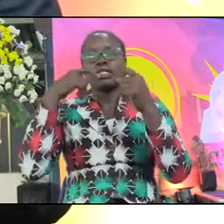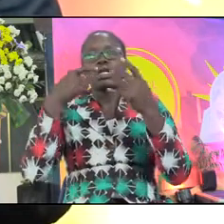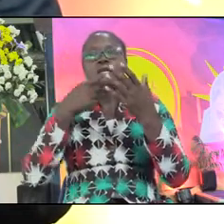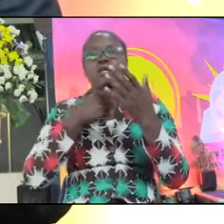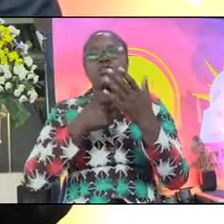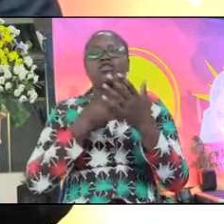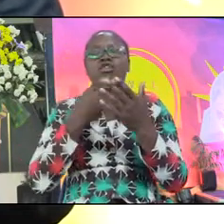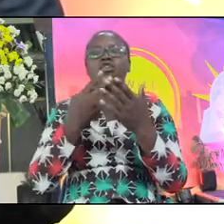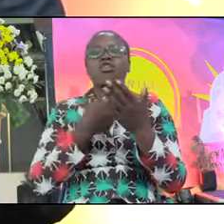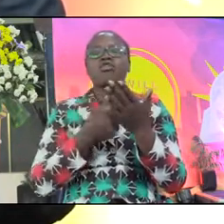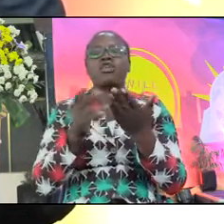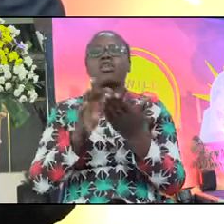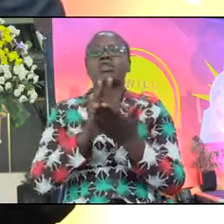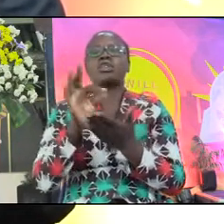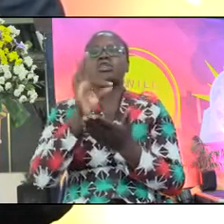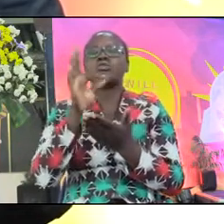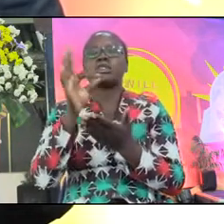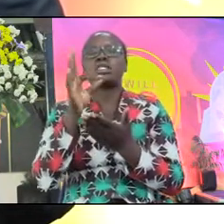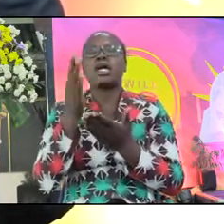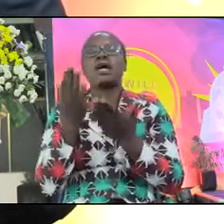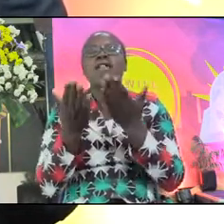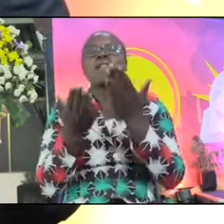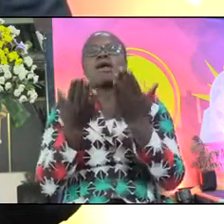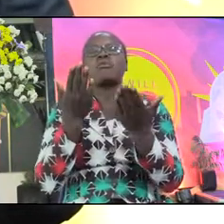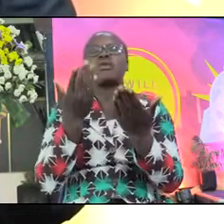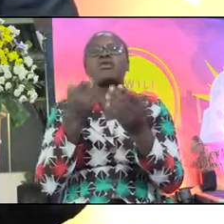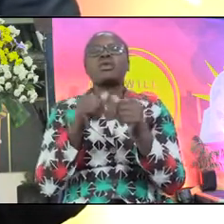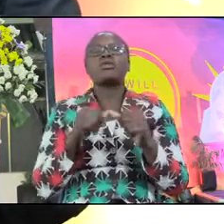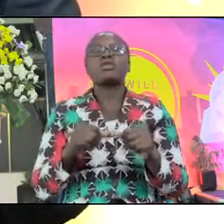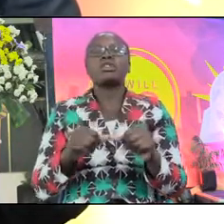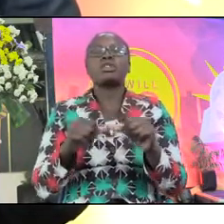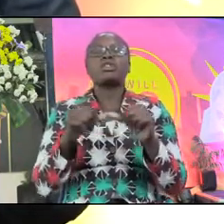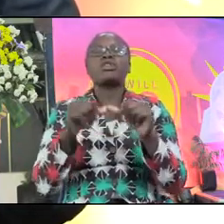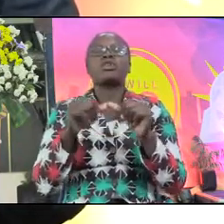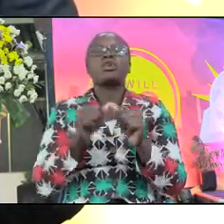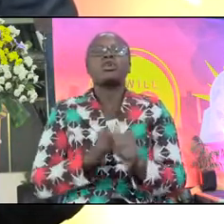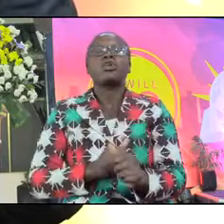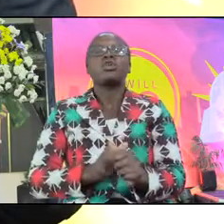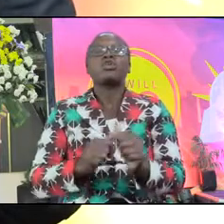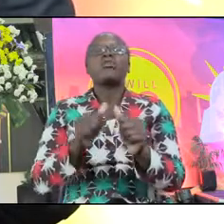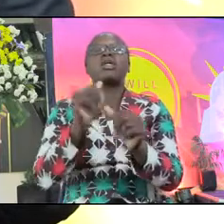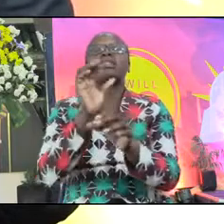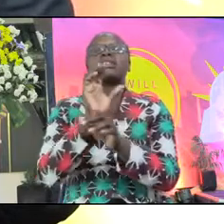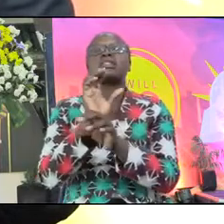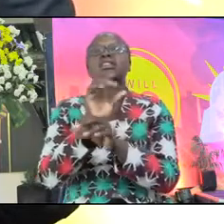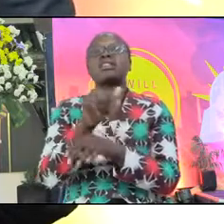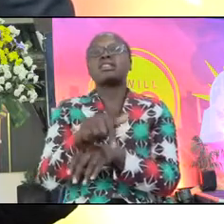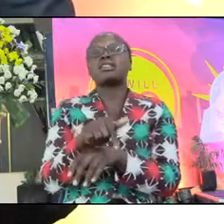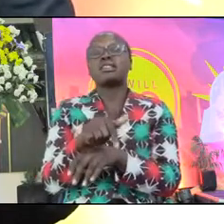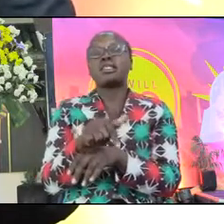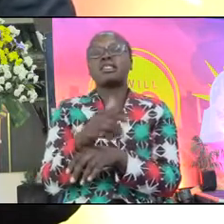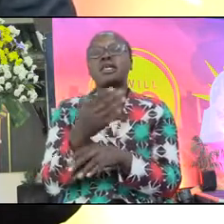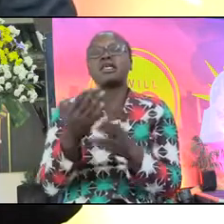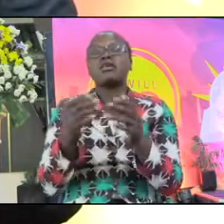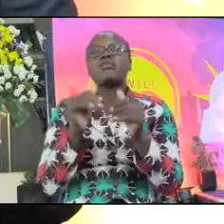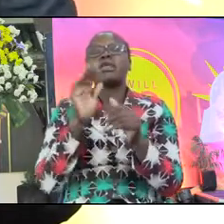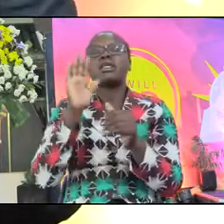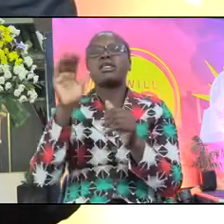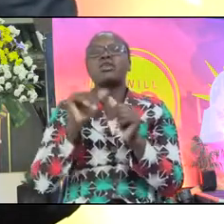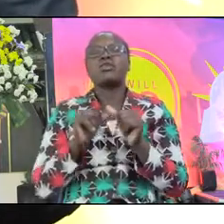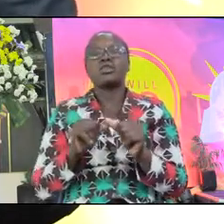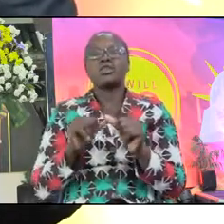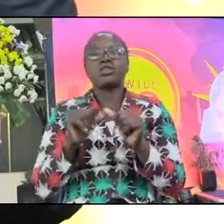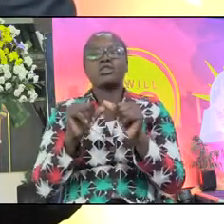Holy Spirit. And may He continue to abide in this church. May He